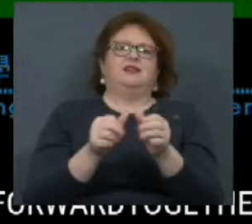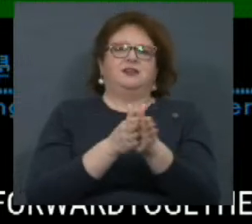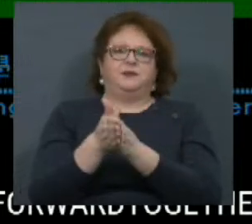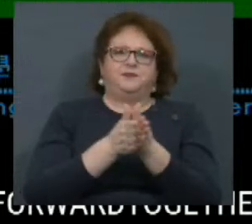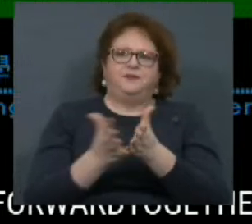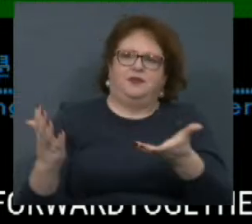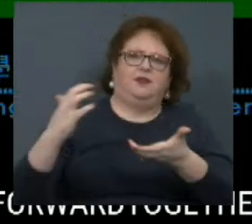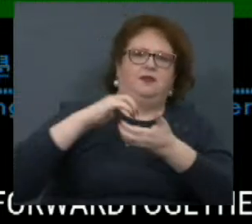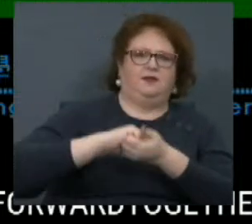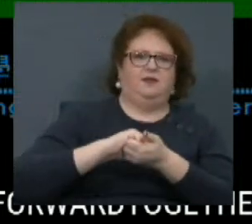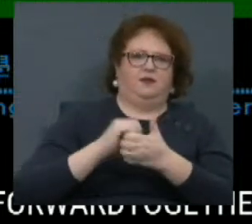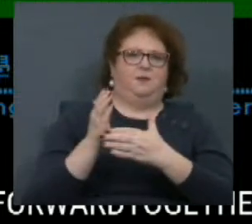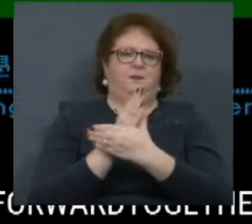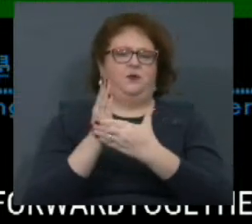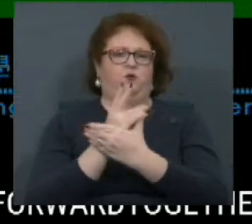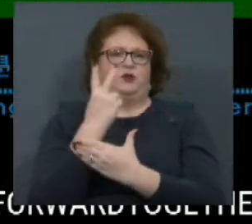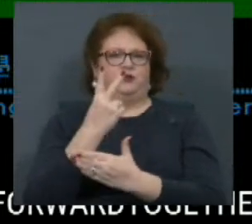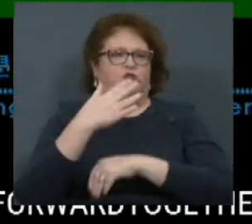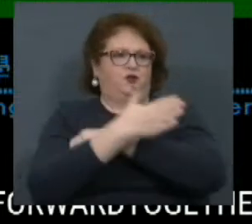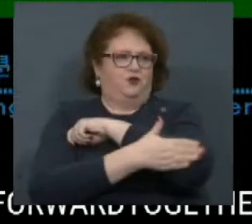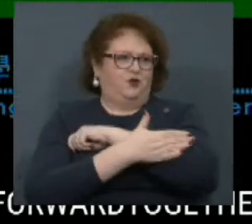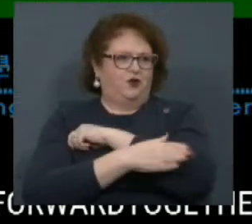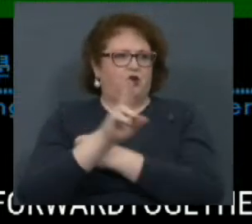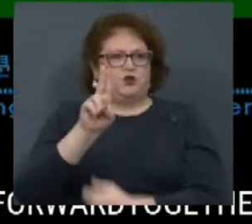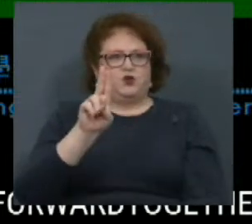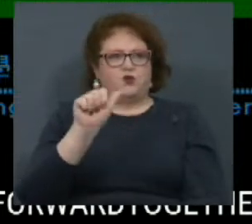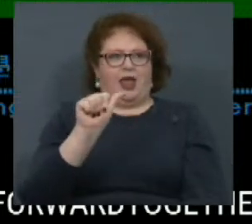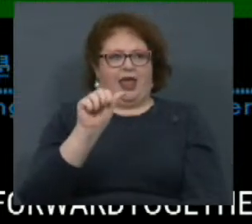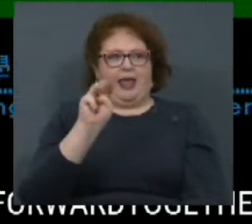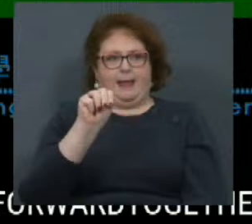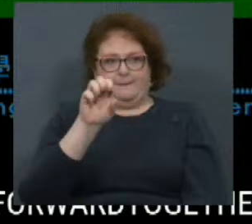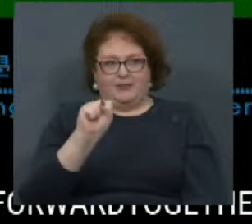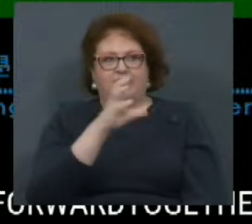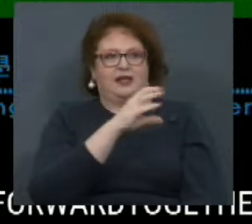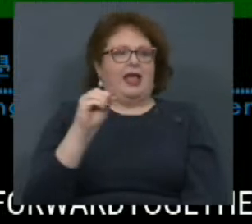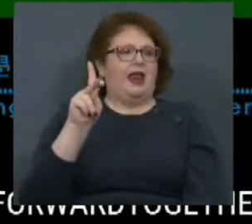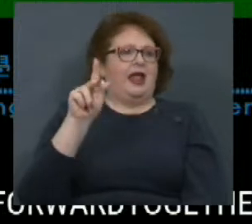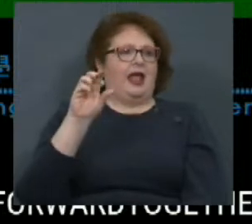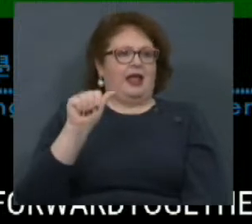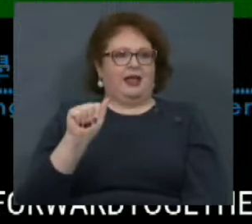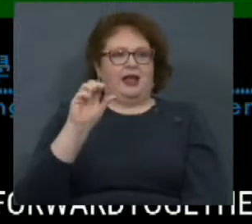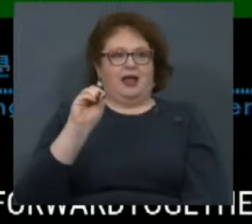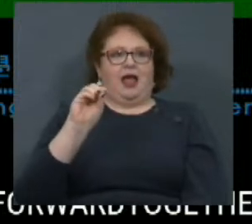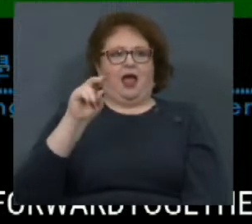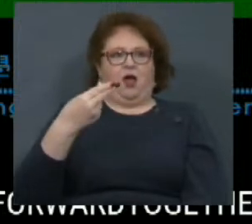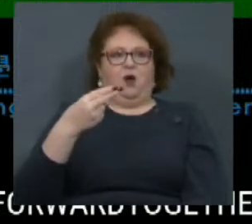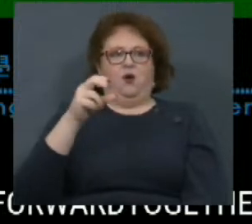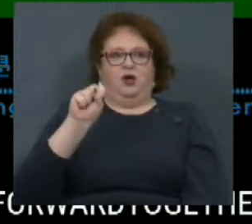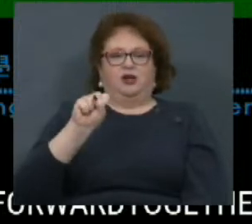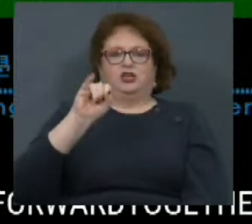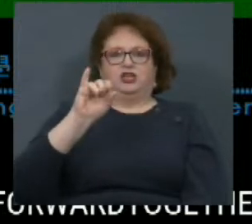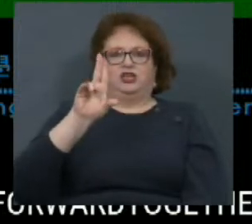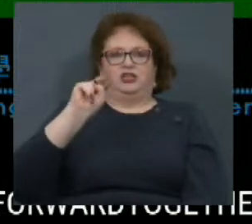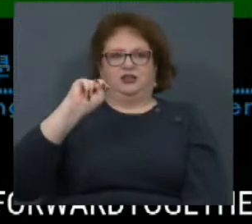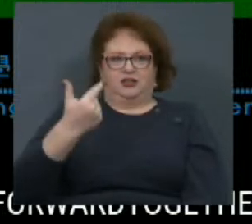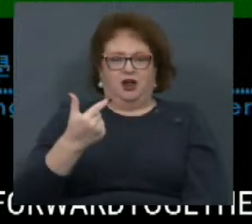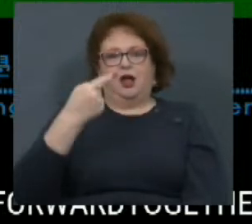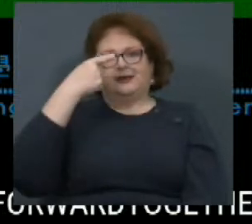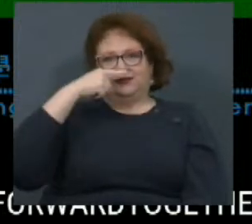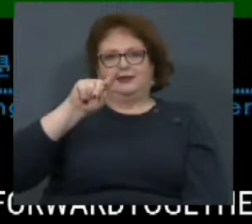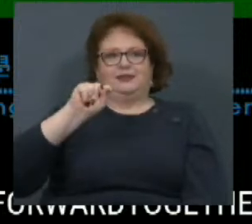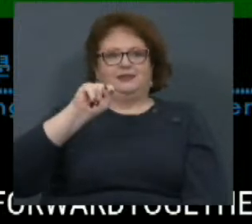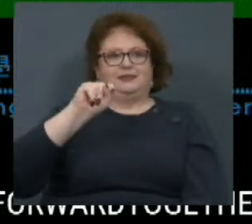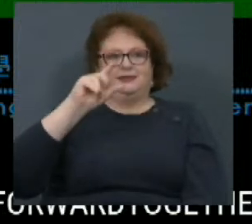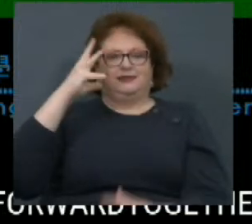two countries. So UMS and Kaohsiung, Taiwan, we're looking at programs to help educate nurses